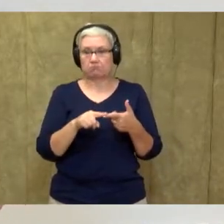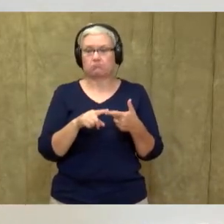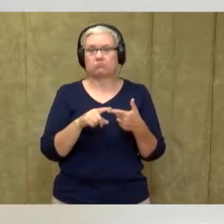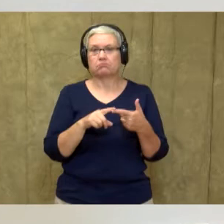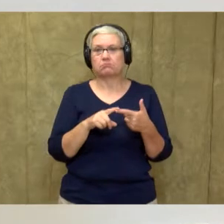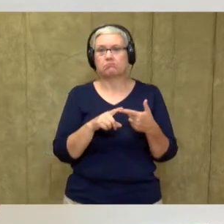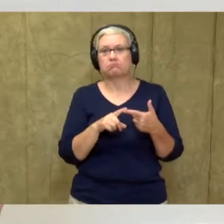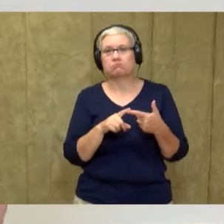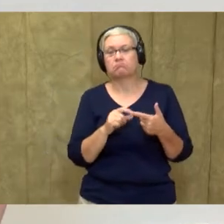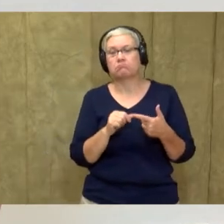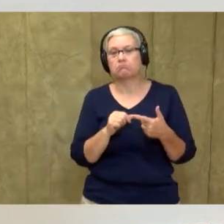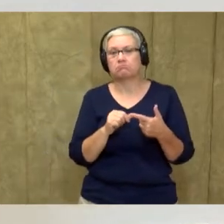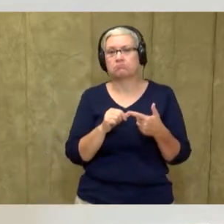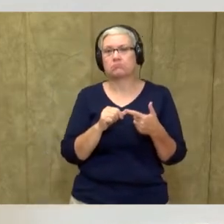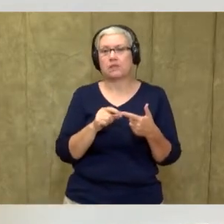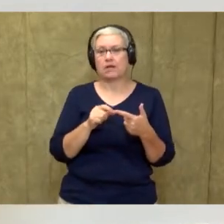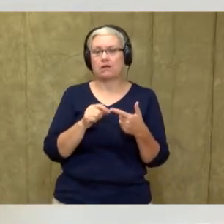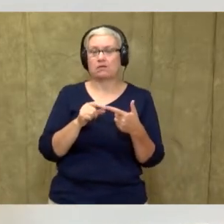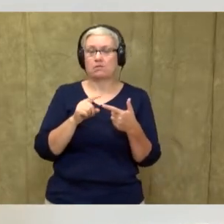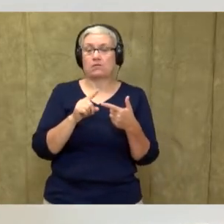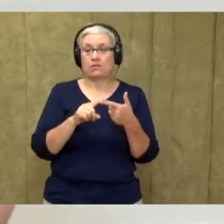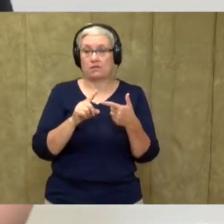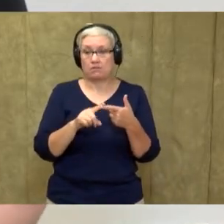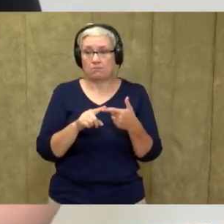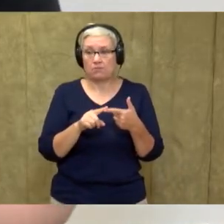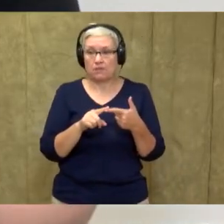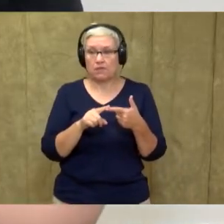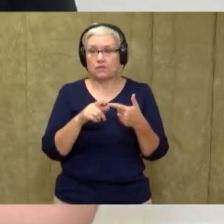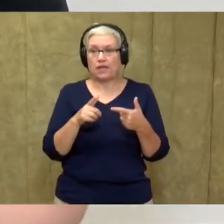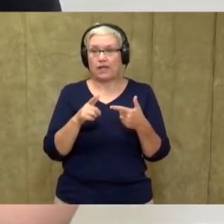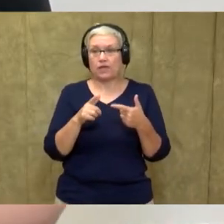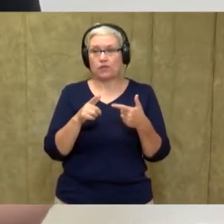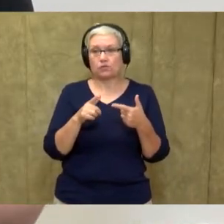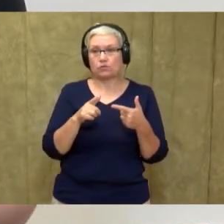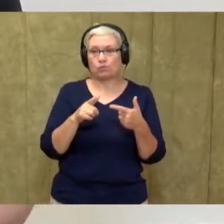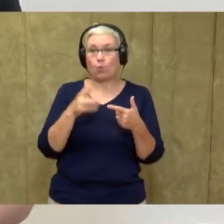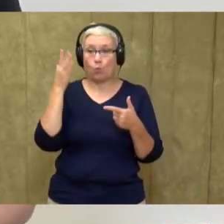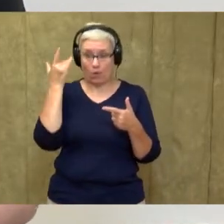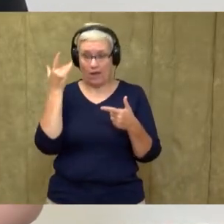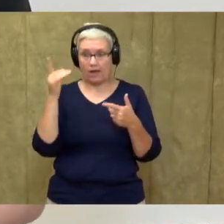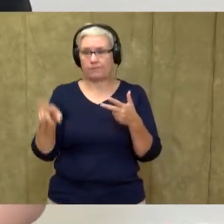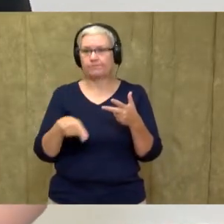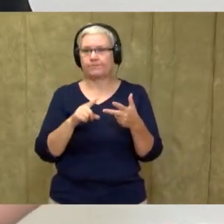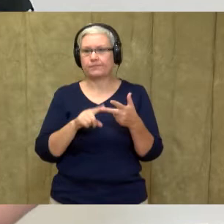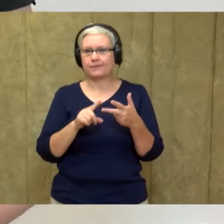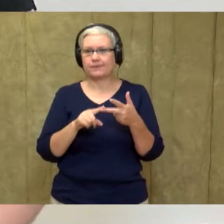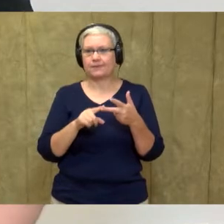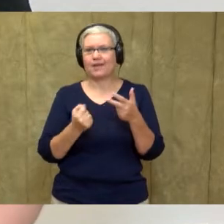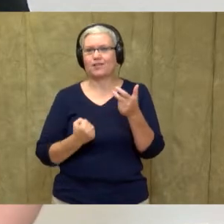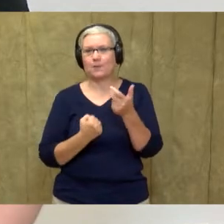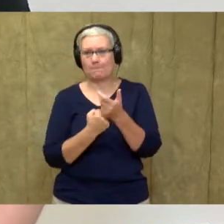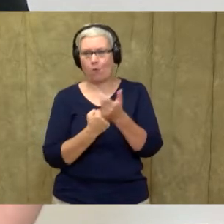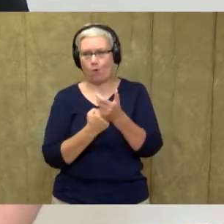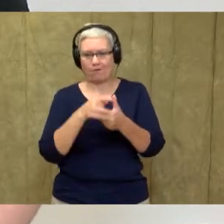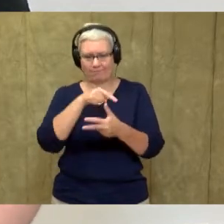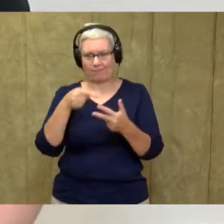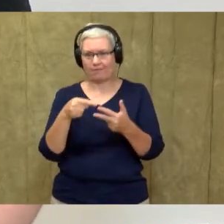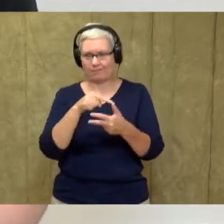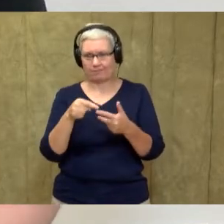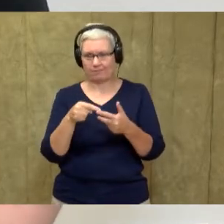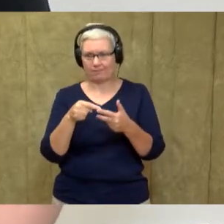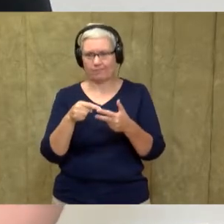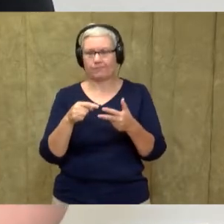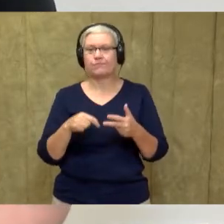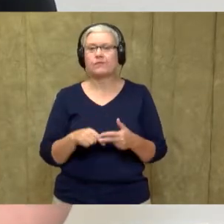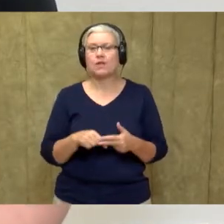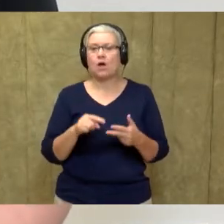we're venting, right? We may be venting, but are we actually changing people's minds? No. What